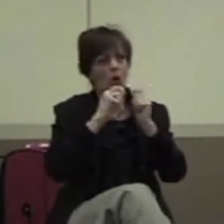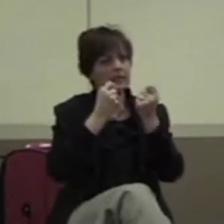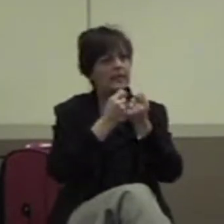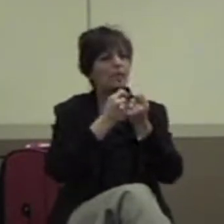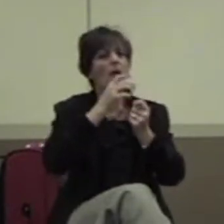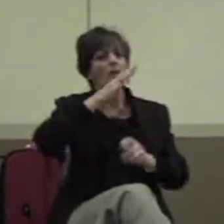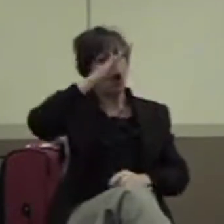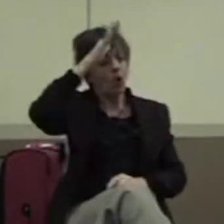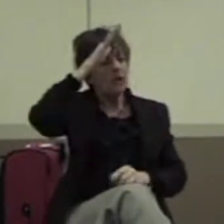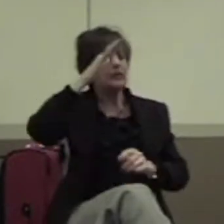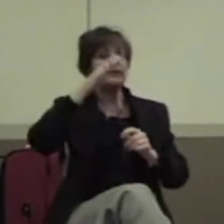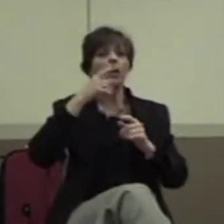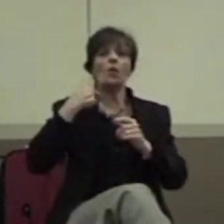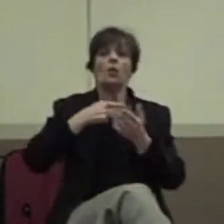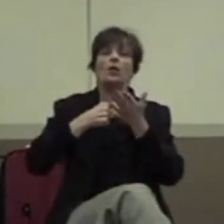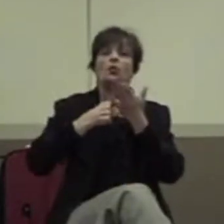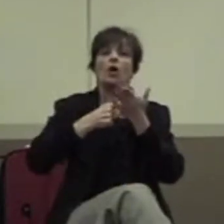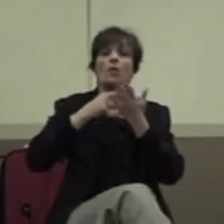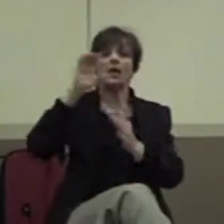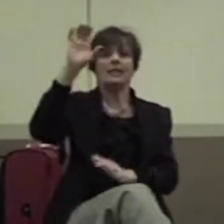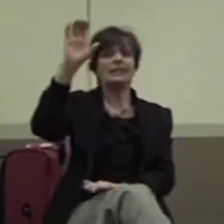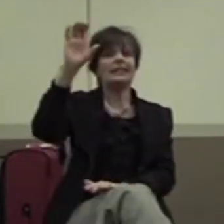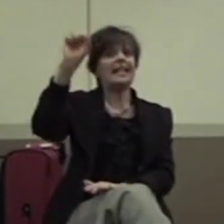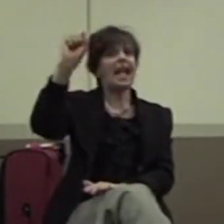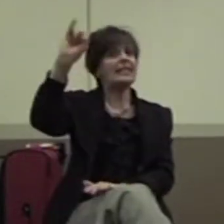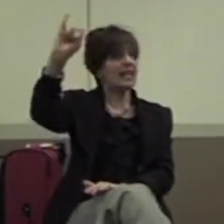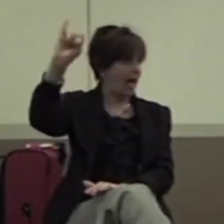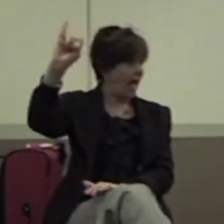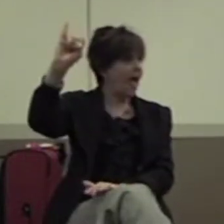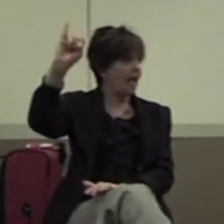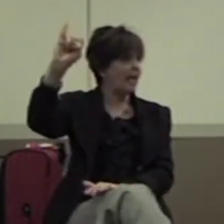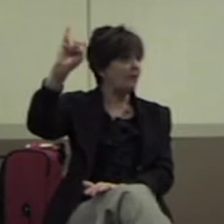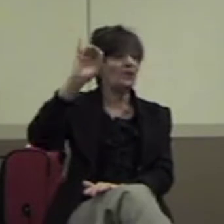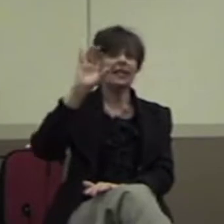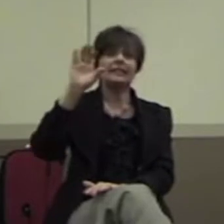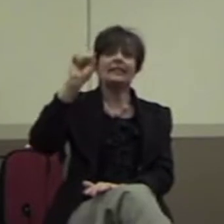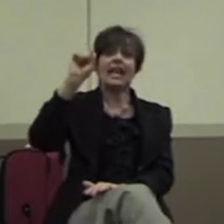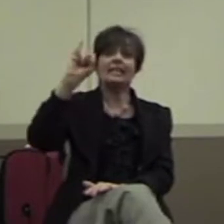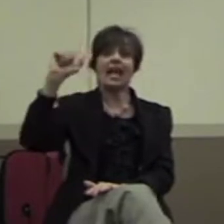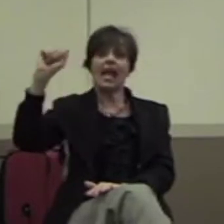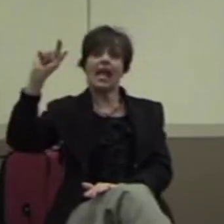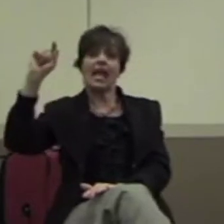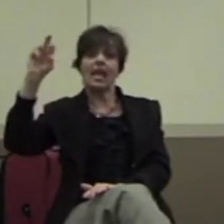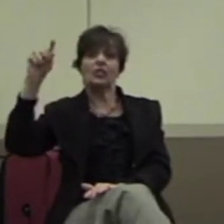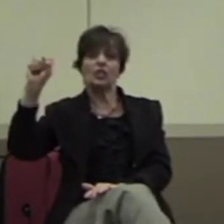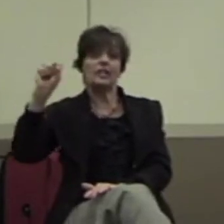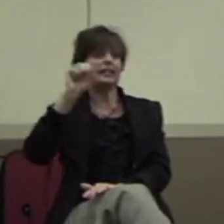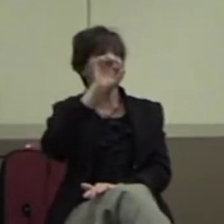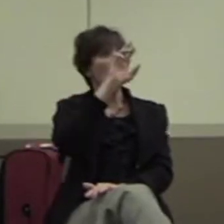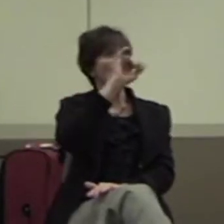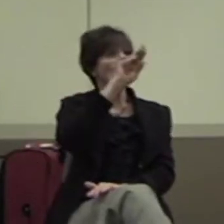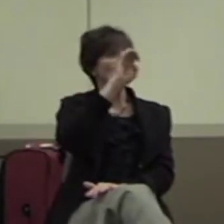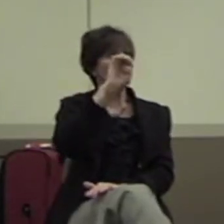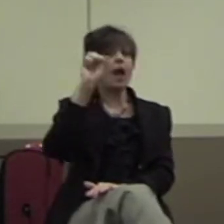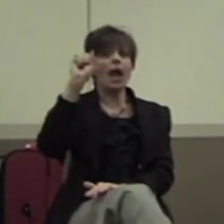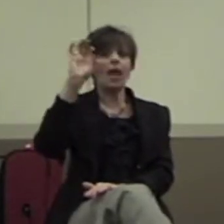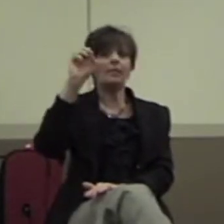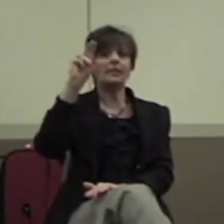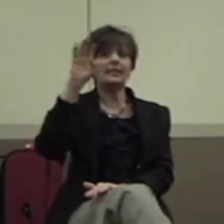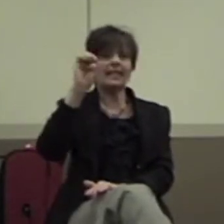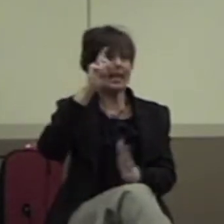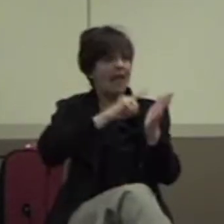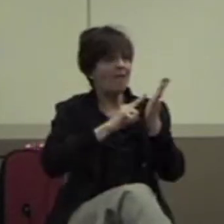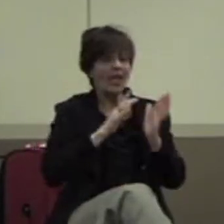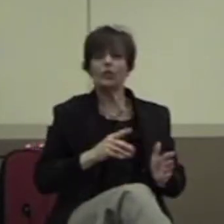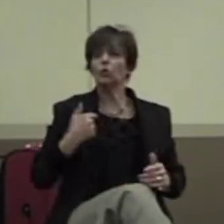the parents. We talk about CSI, CSI agents, crime scene investigators. Well, we